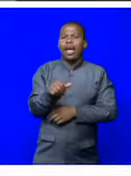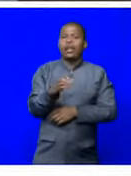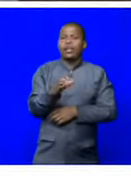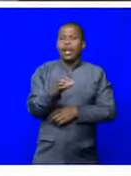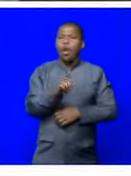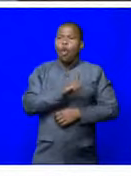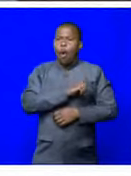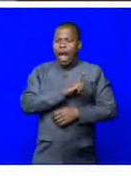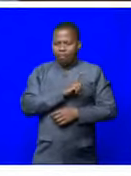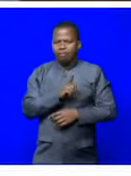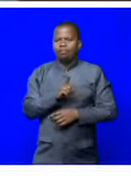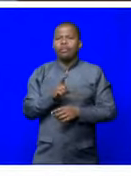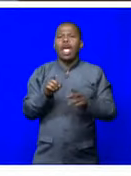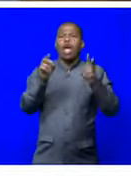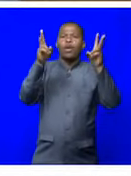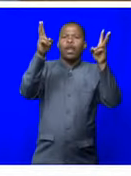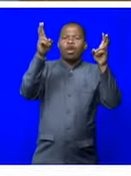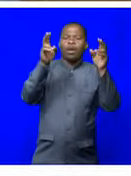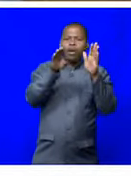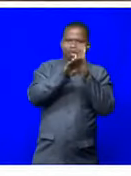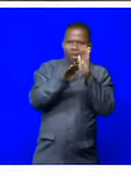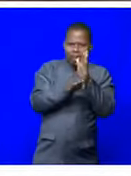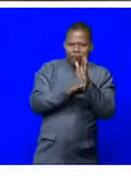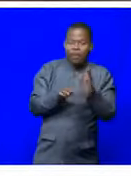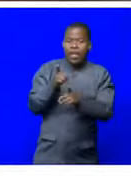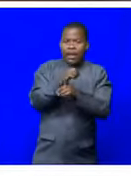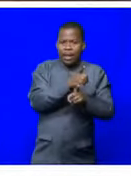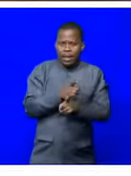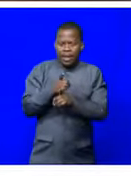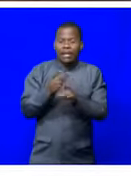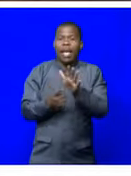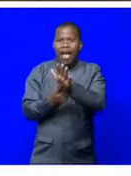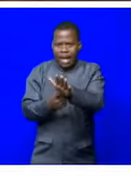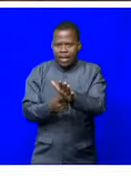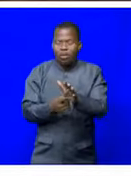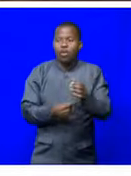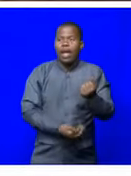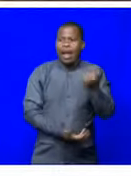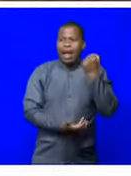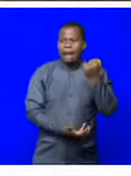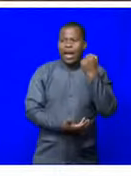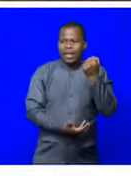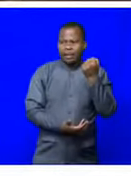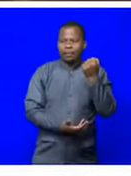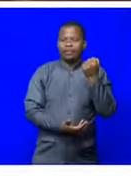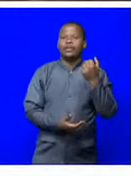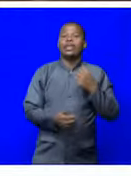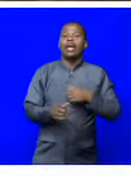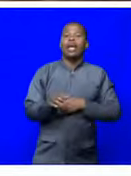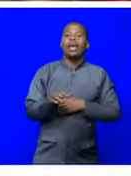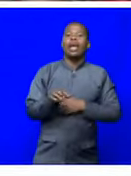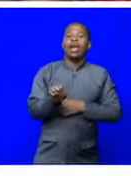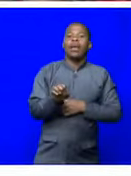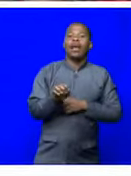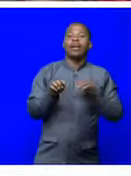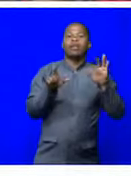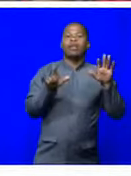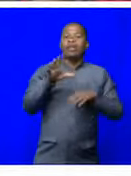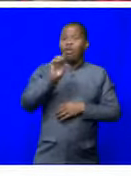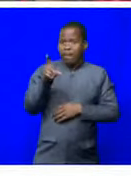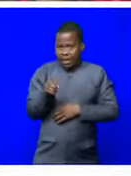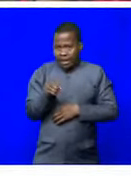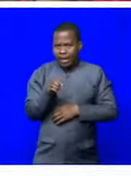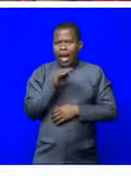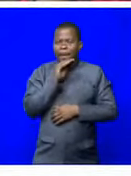lenye yetindzaba letivelile ukuthi 75% weliphakelo lelinikezwa inhlangano libuke tindzaba